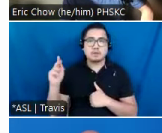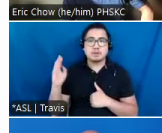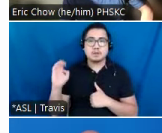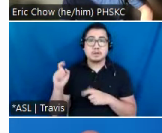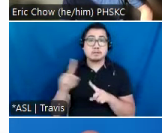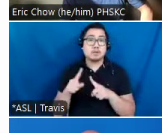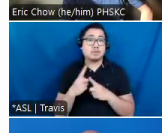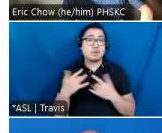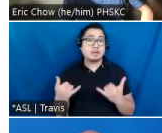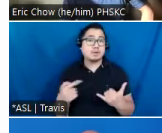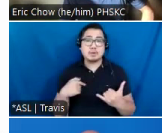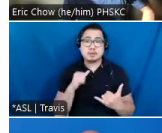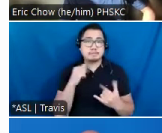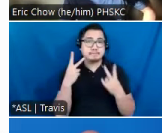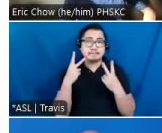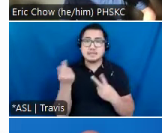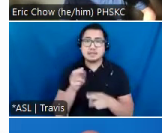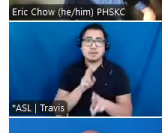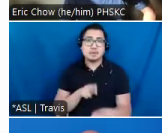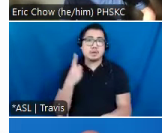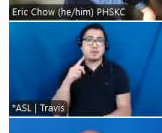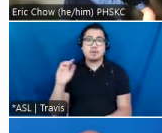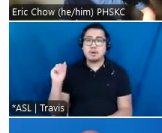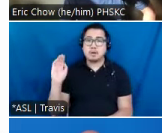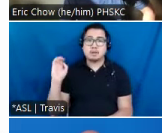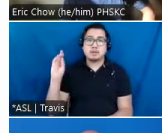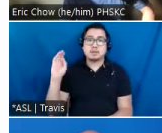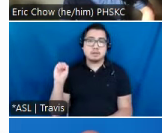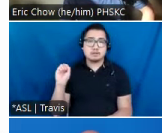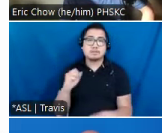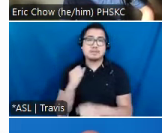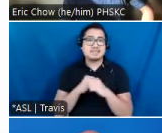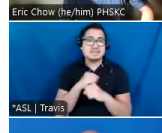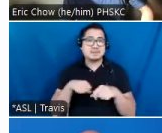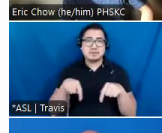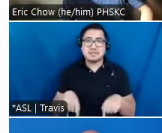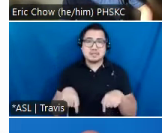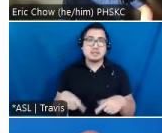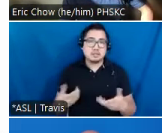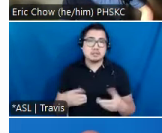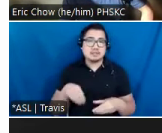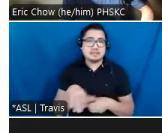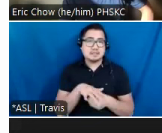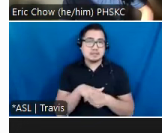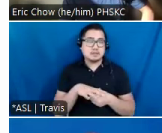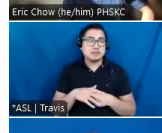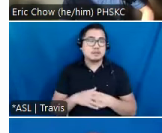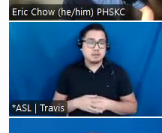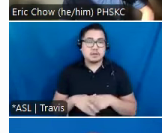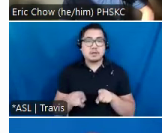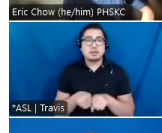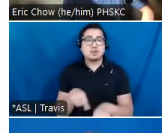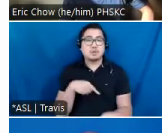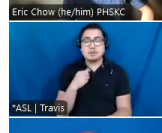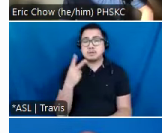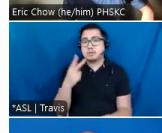now, we do not have any reports of Aedes mosquitoes here in this area, and we also don't have